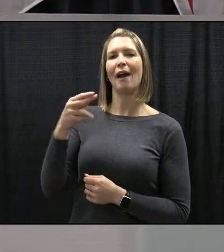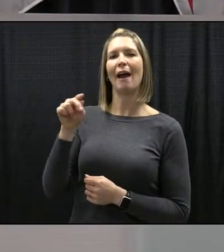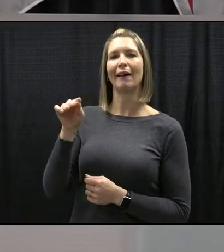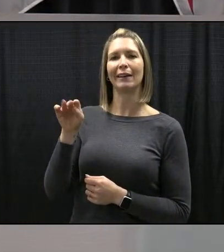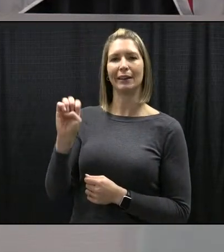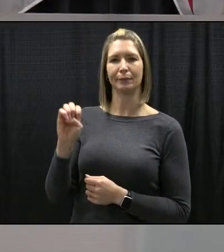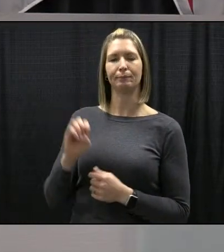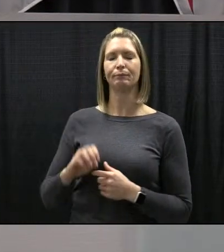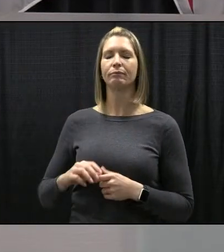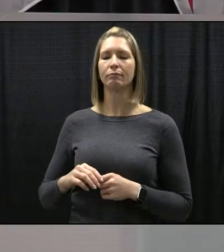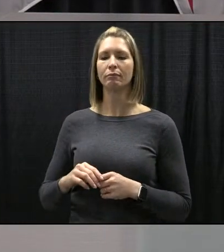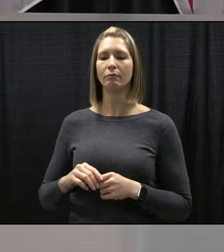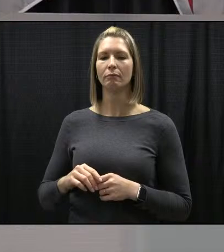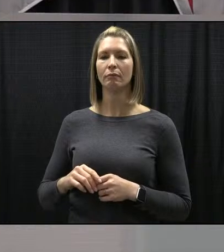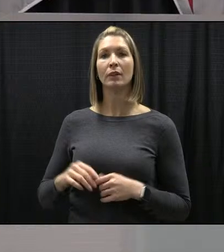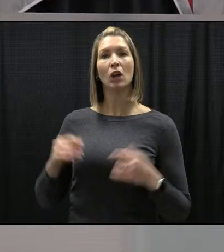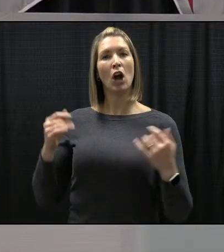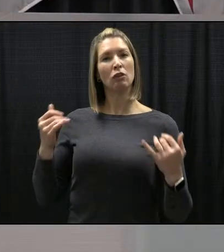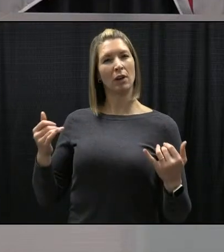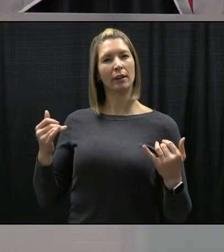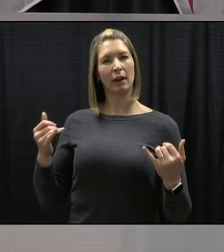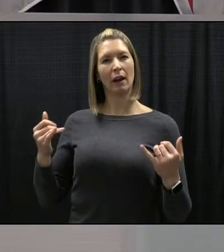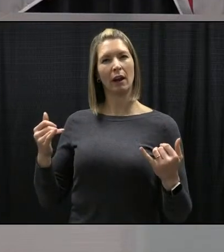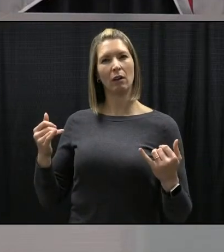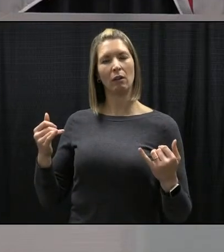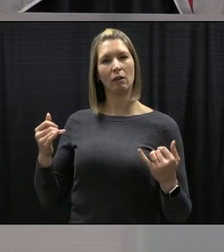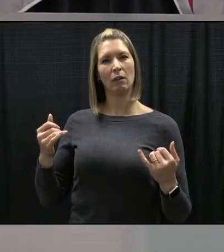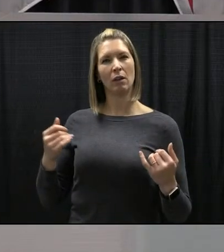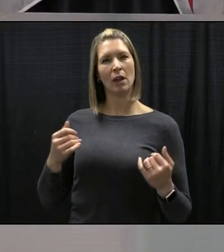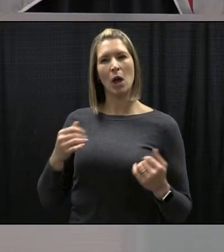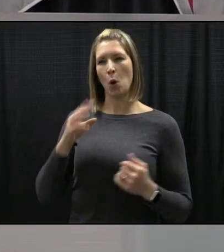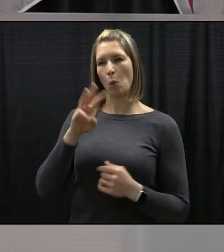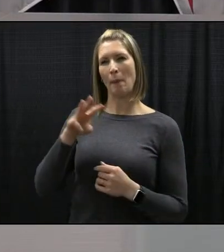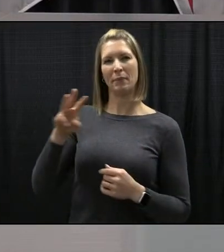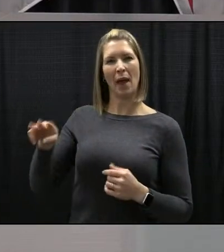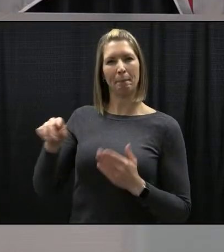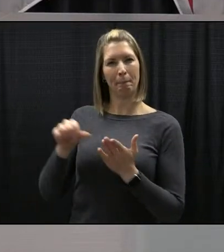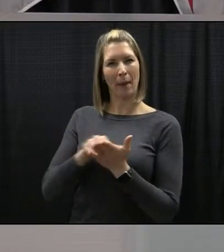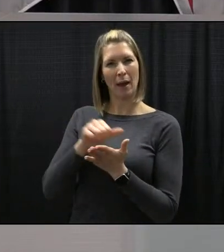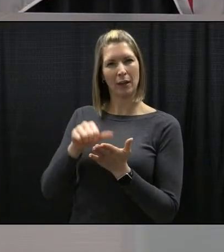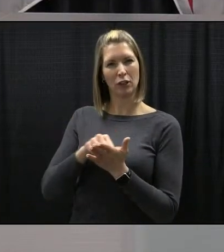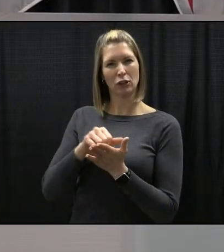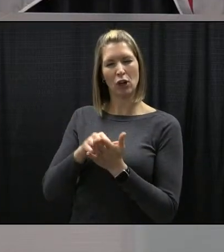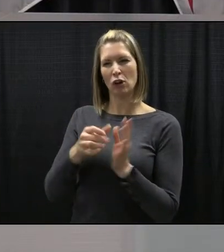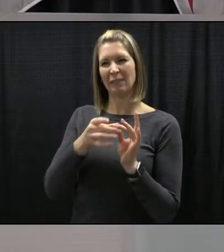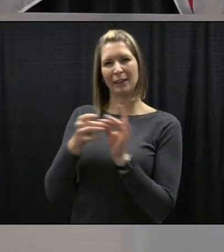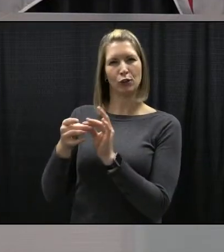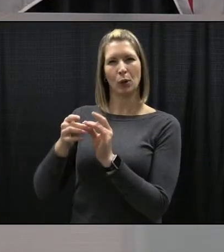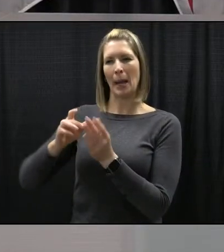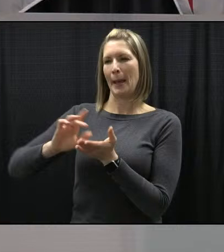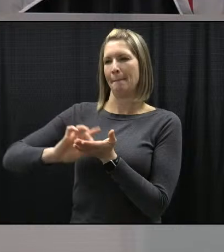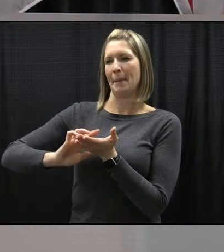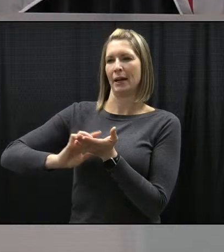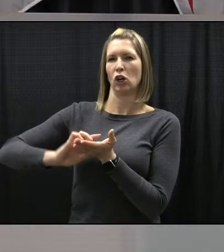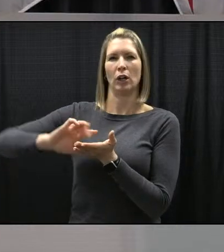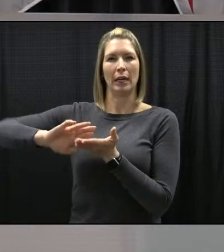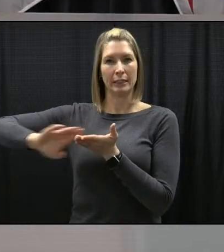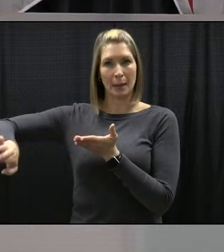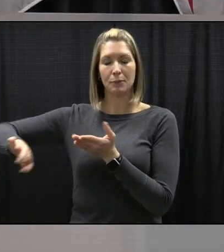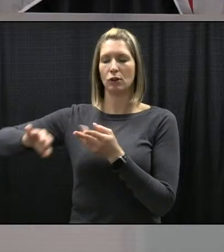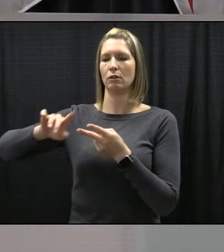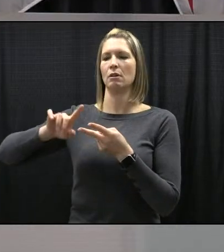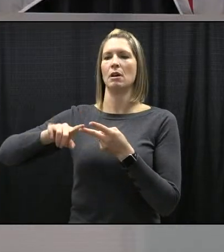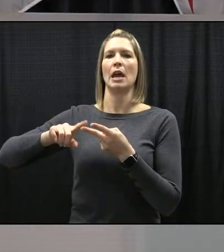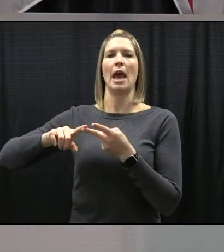section or page dealing with exemptions for the VaxPass has, for the past few weeks now, said more information